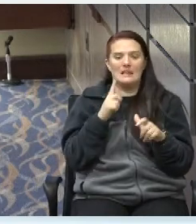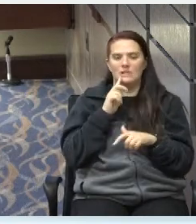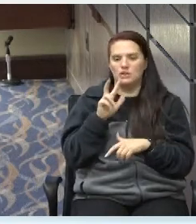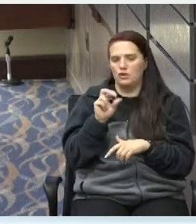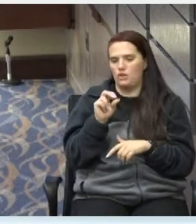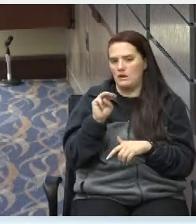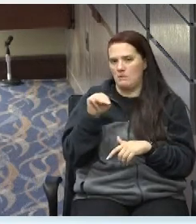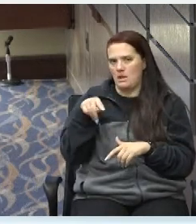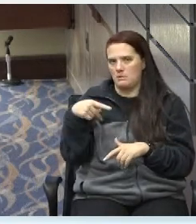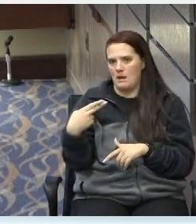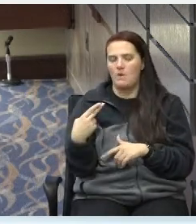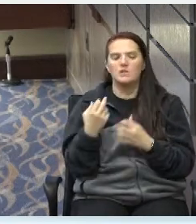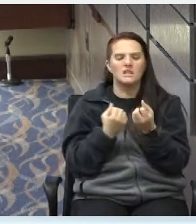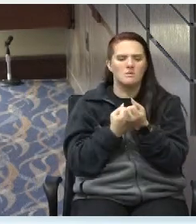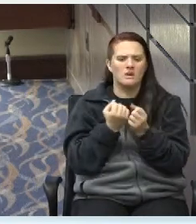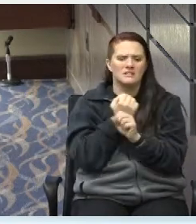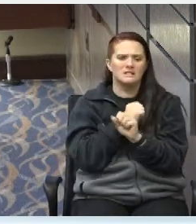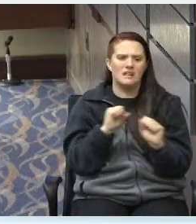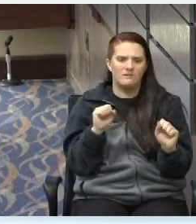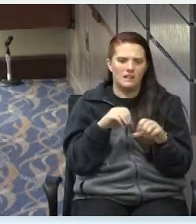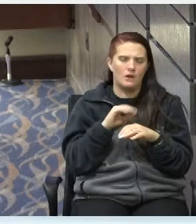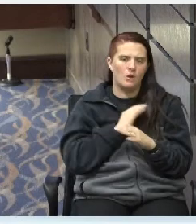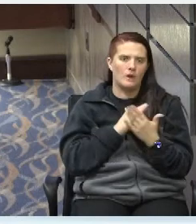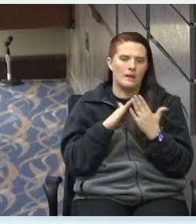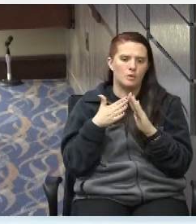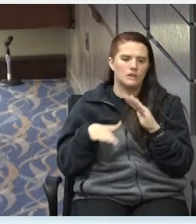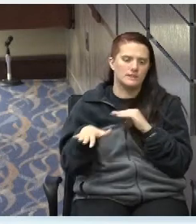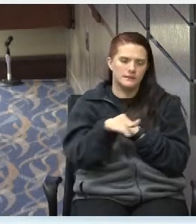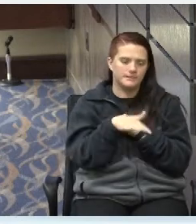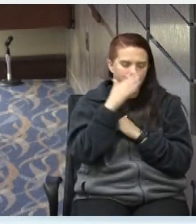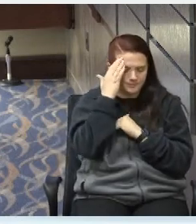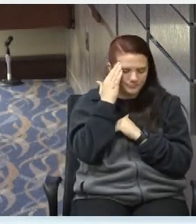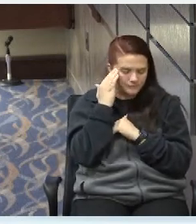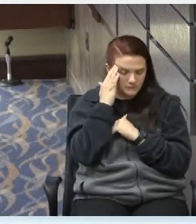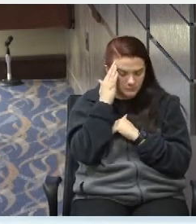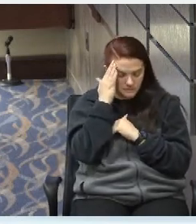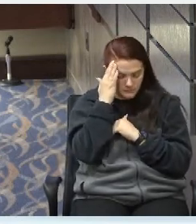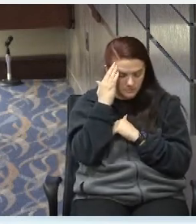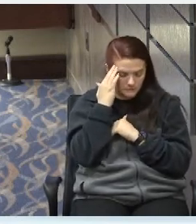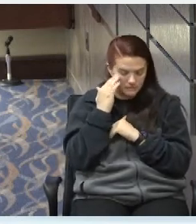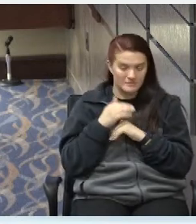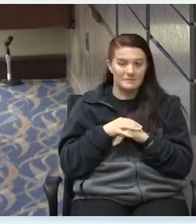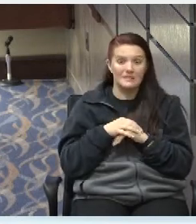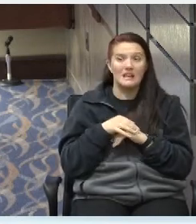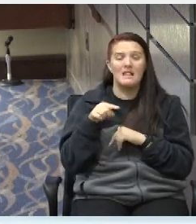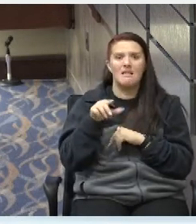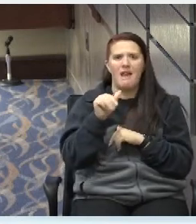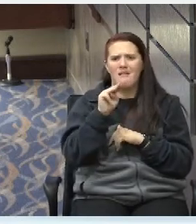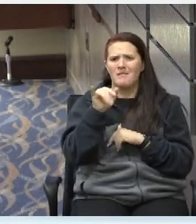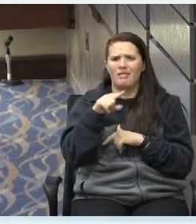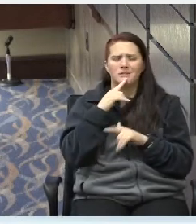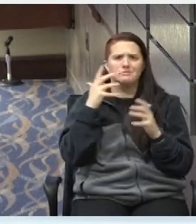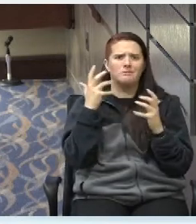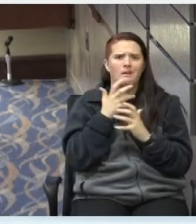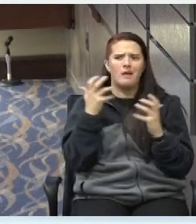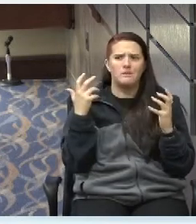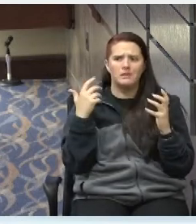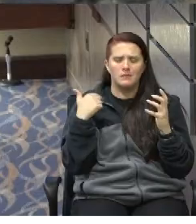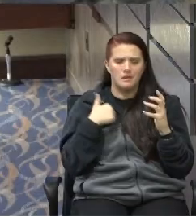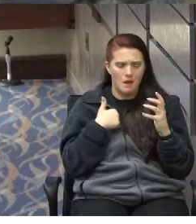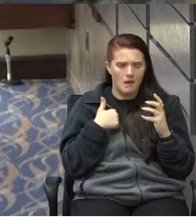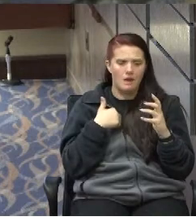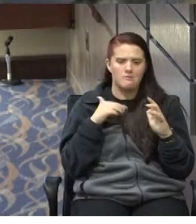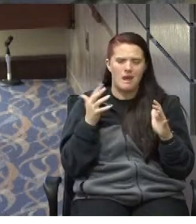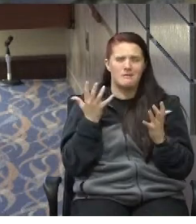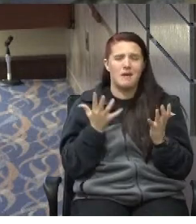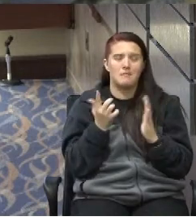And it supports safety and livability in our neighborhoods. Yeah. Amy, this is phenomenal. I spent